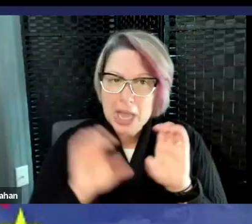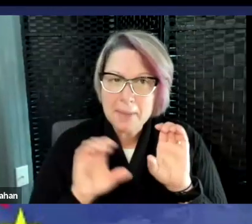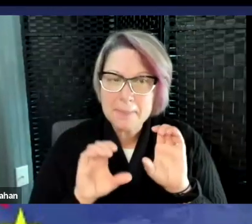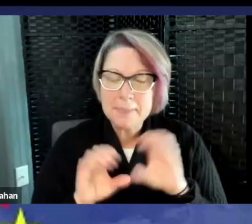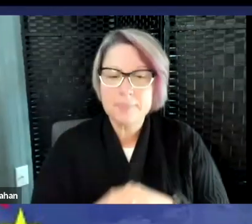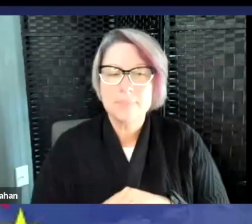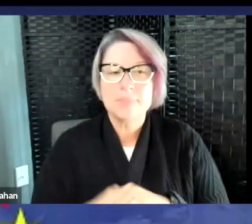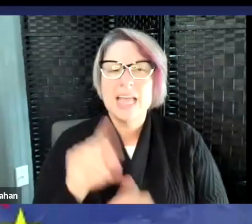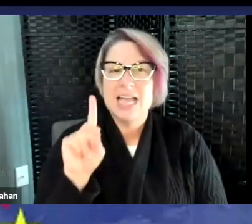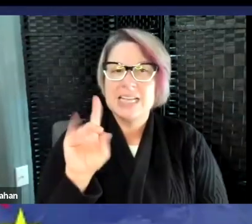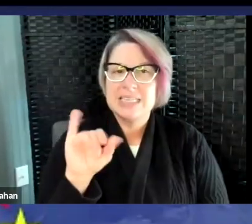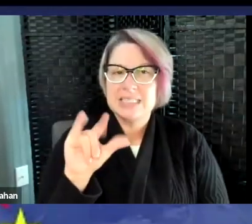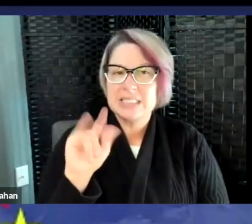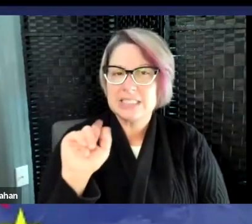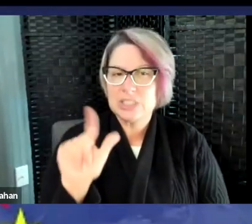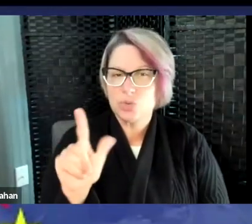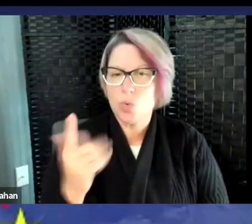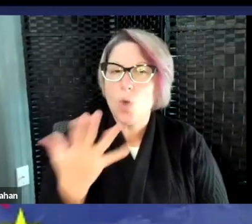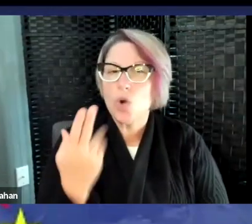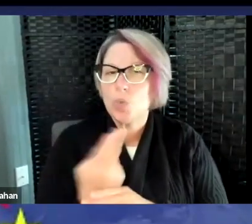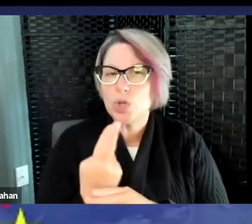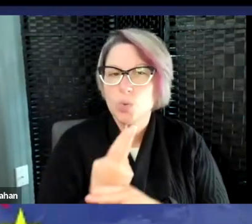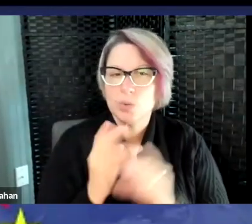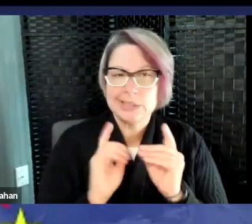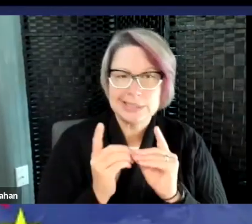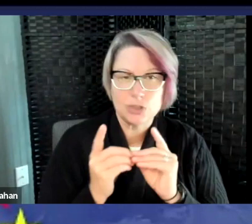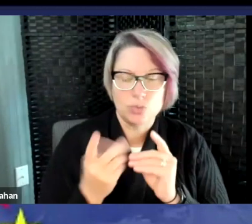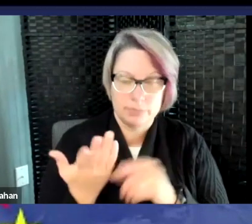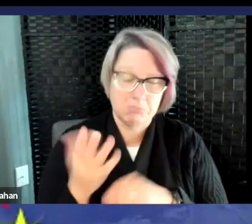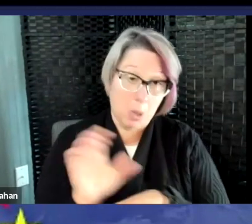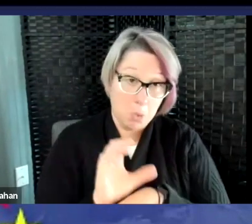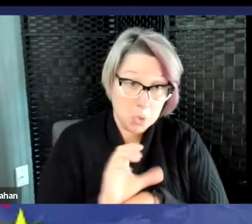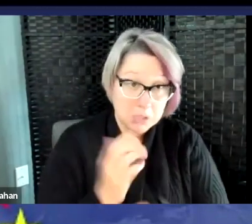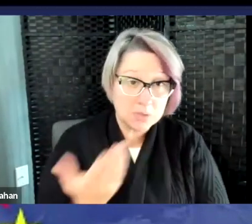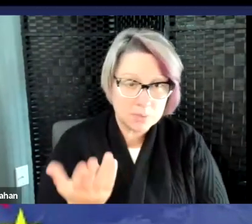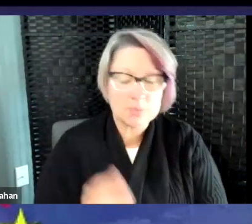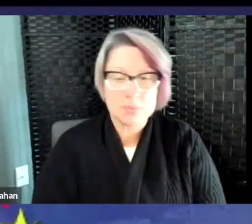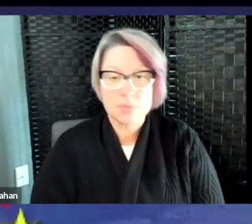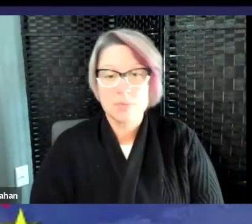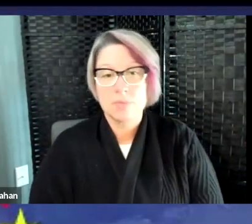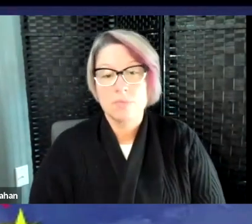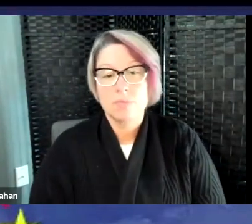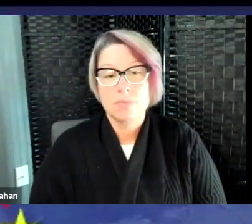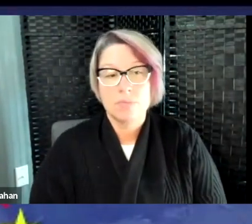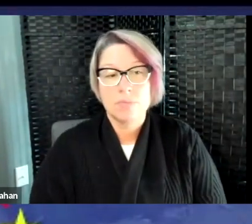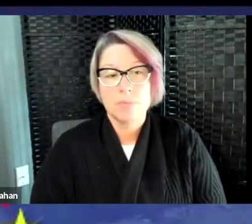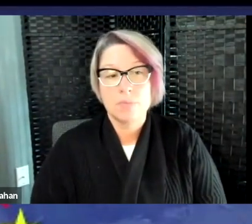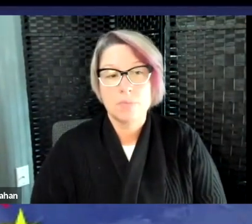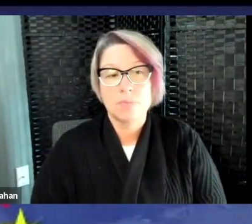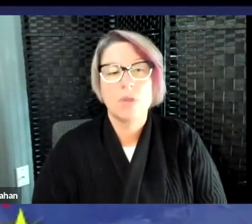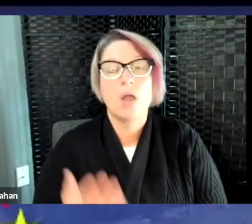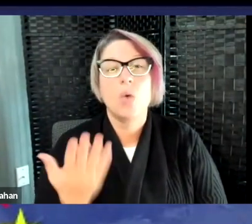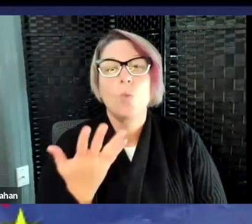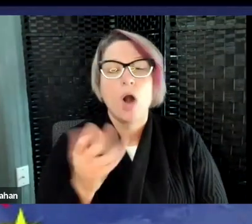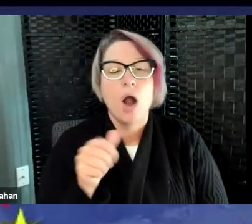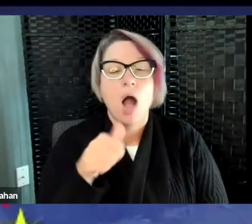about, digital. What are things that we use that are digital? Computers, of course. Maybe you're using something different right now. What are other digital